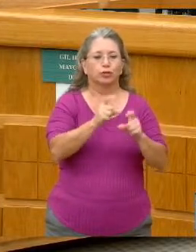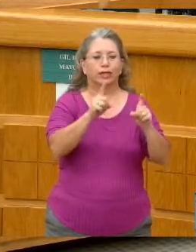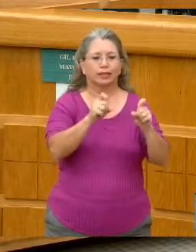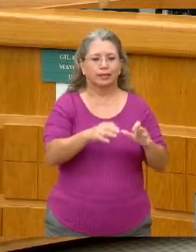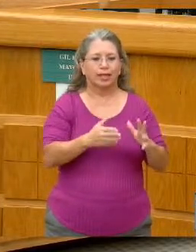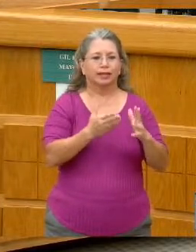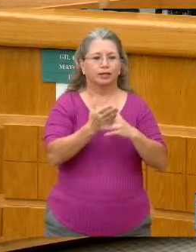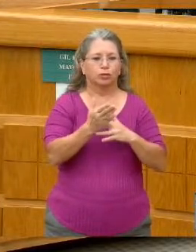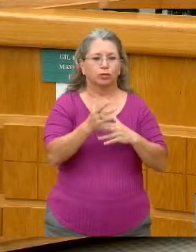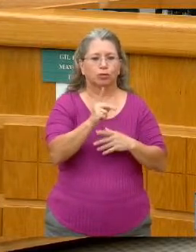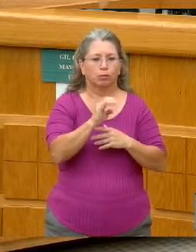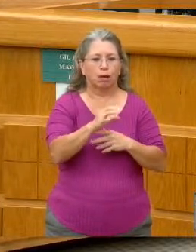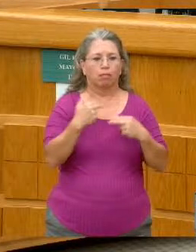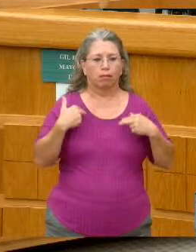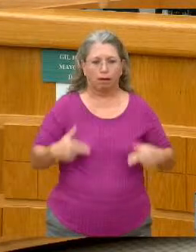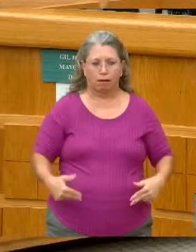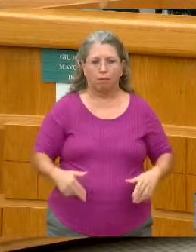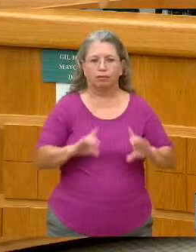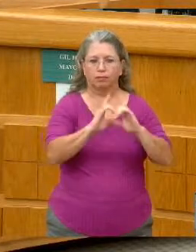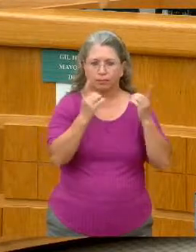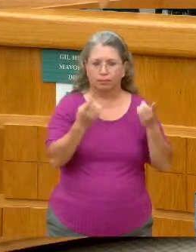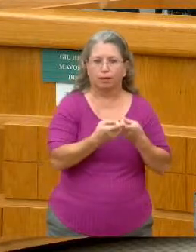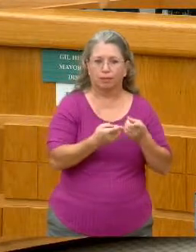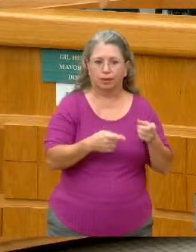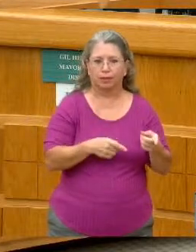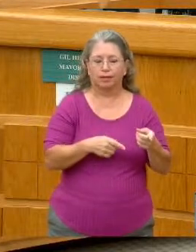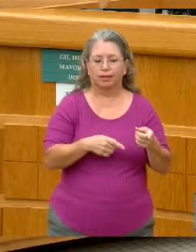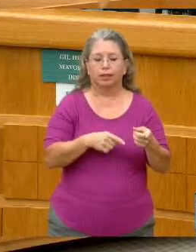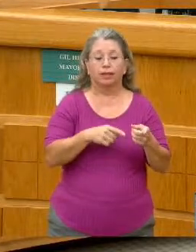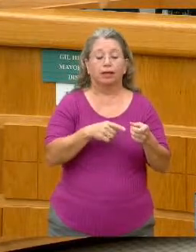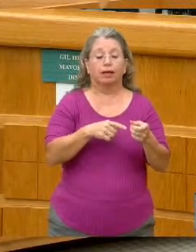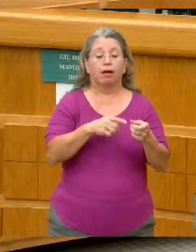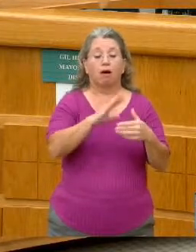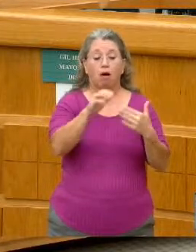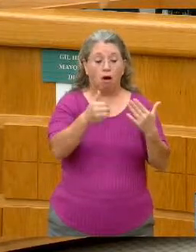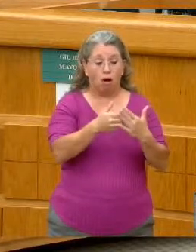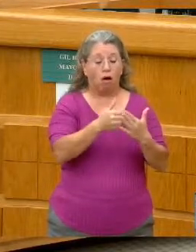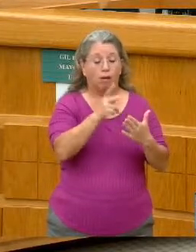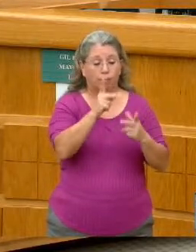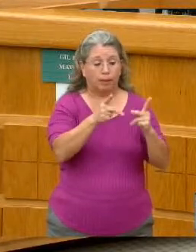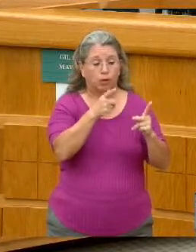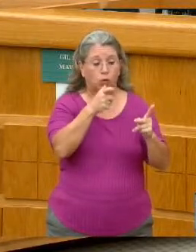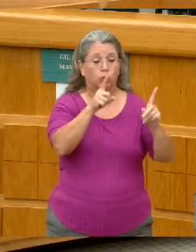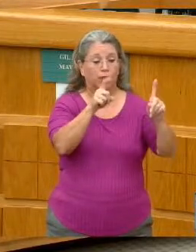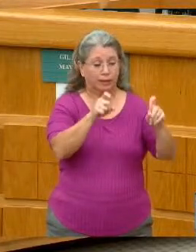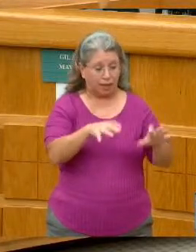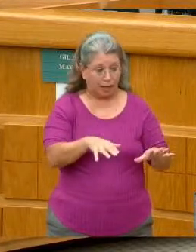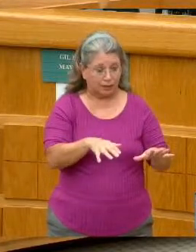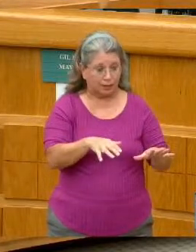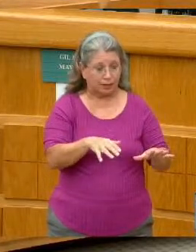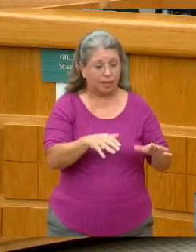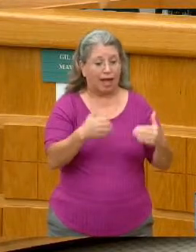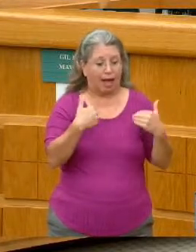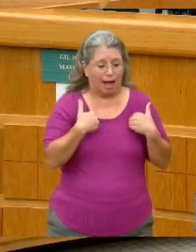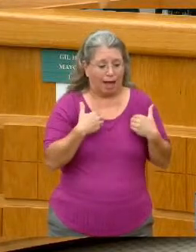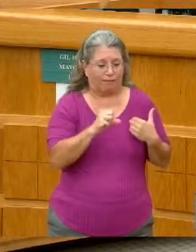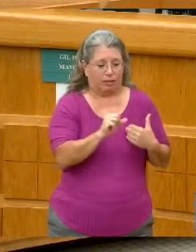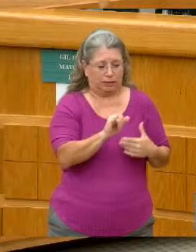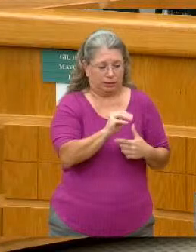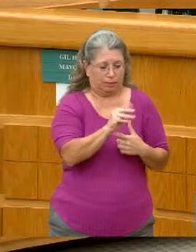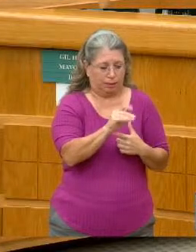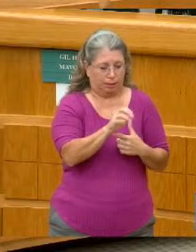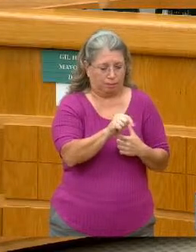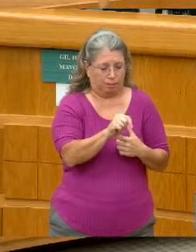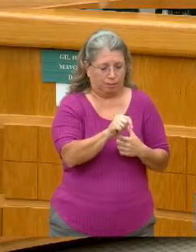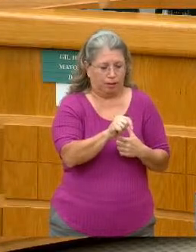health region. And then 27% of those people that had symptoms are coming back positive. So that's the reason why you